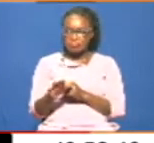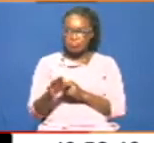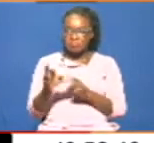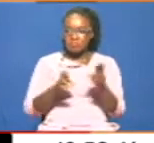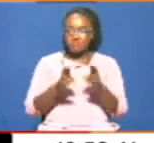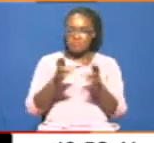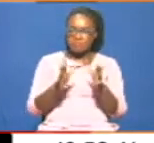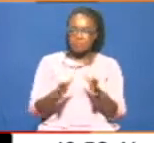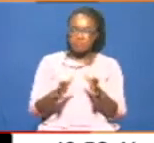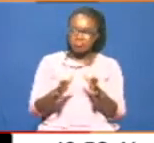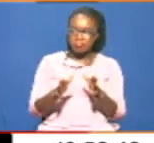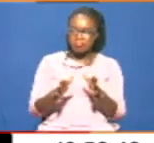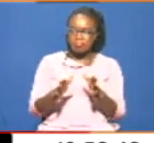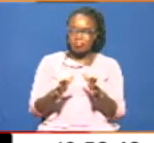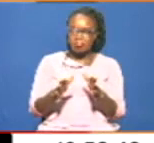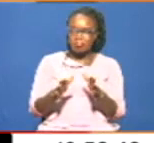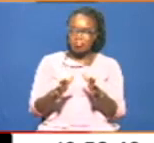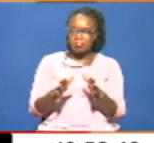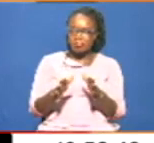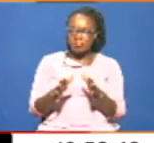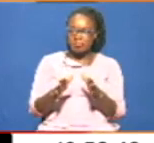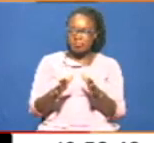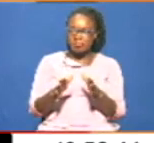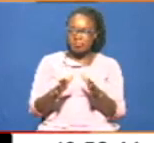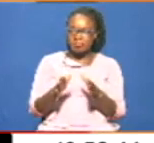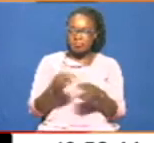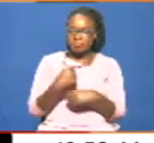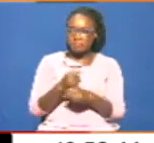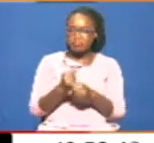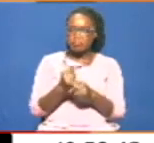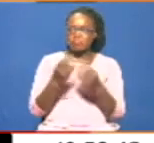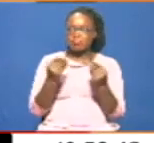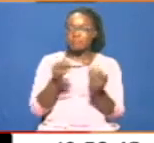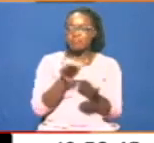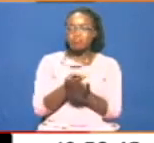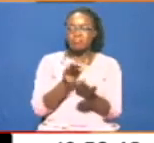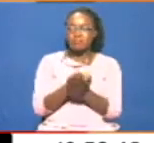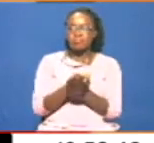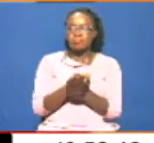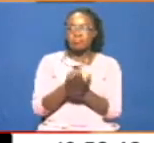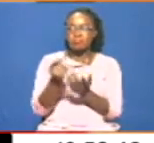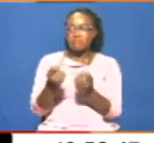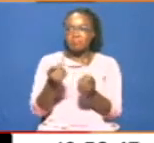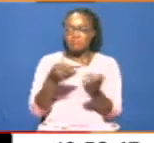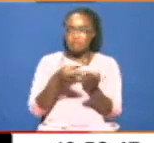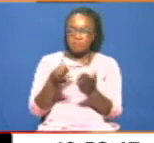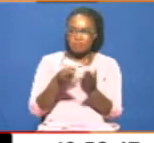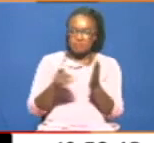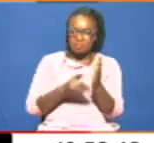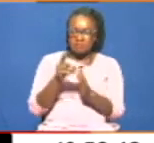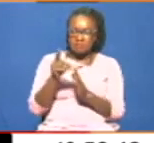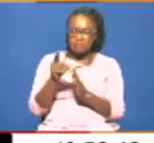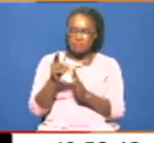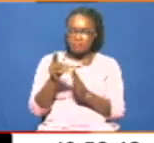to really make it easy for banks or microfinances when they are developing the